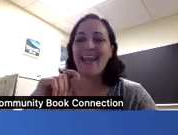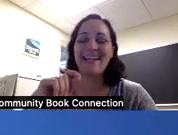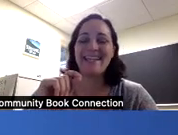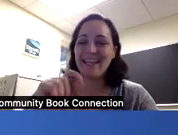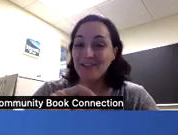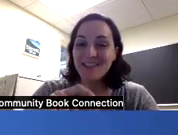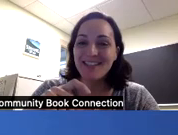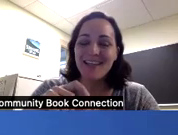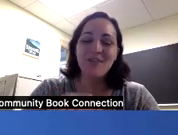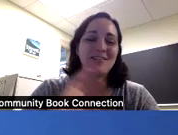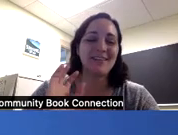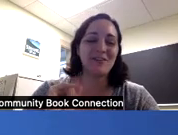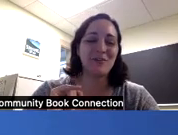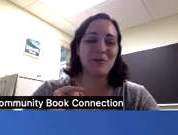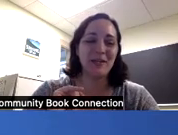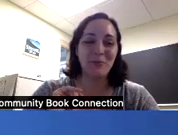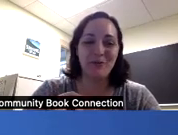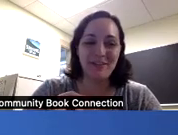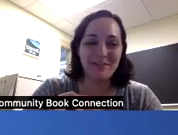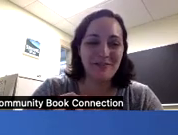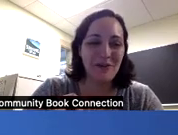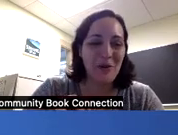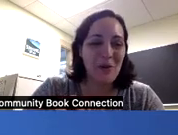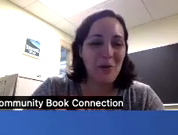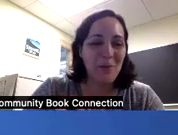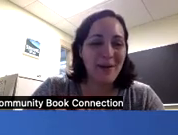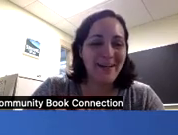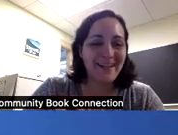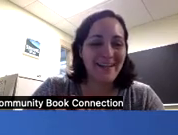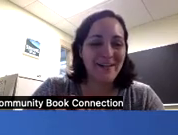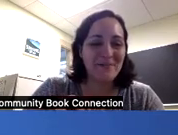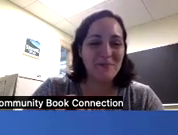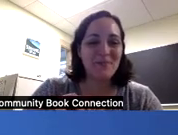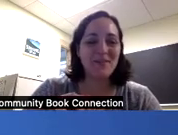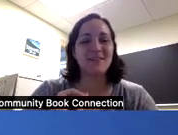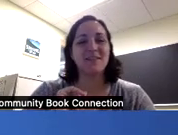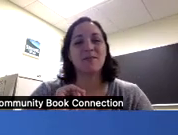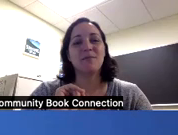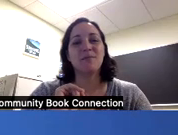ties, and nails, which is, I know, kind of primitive, but